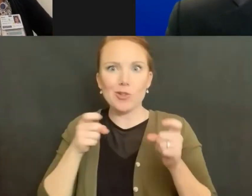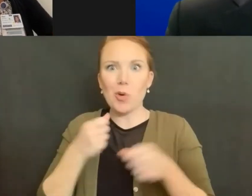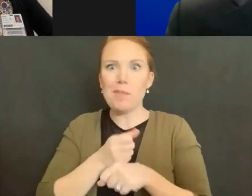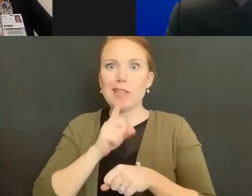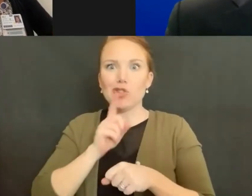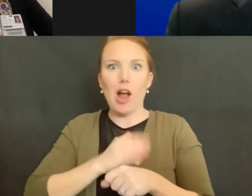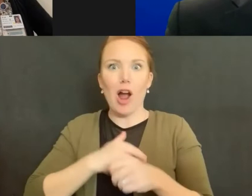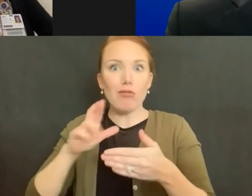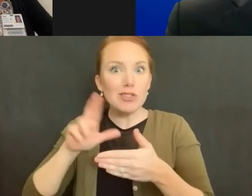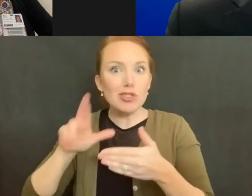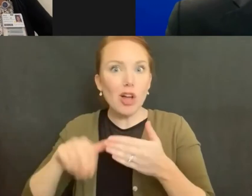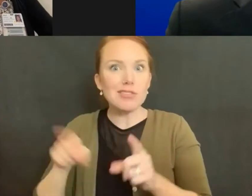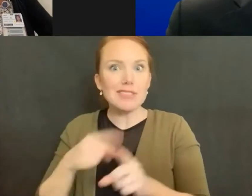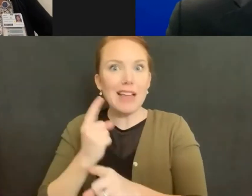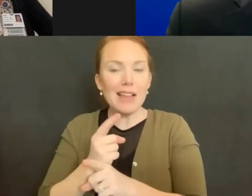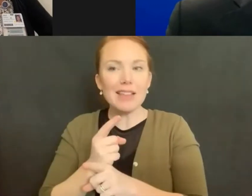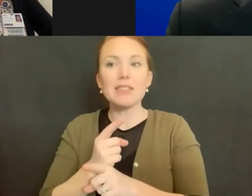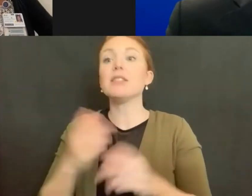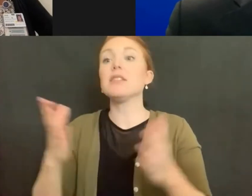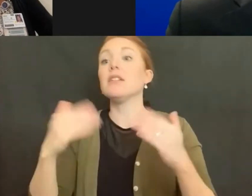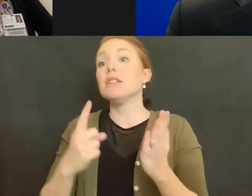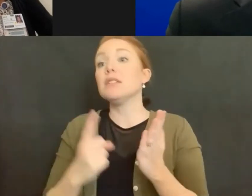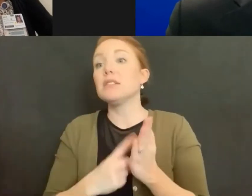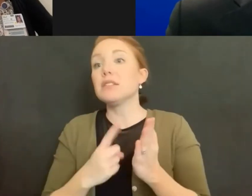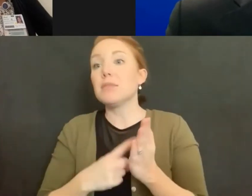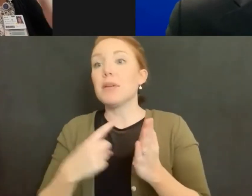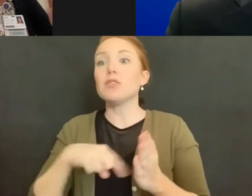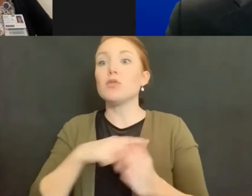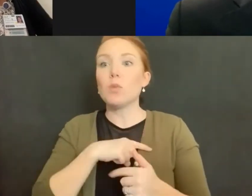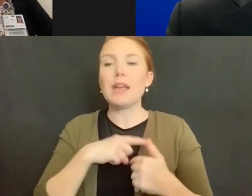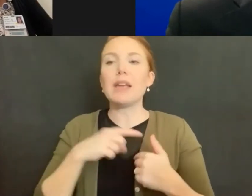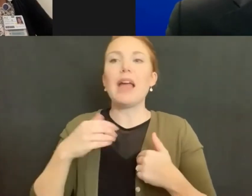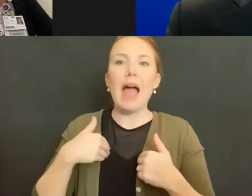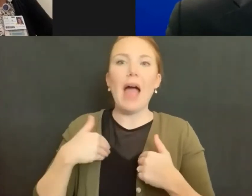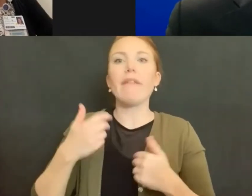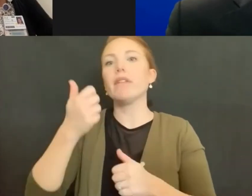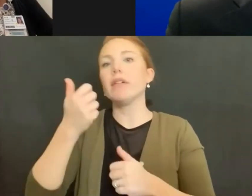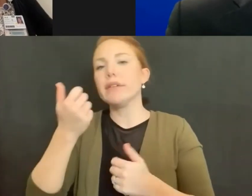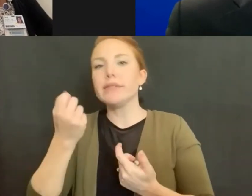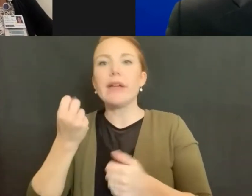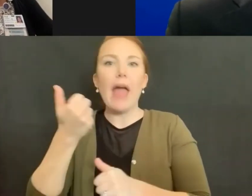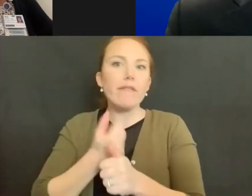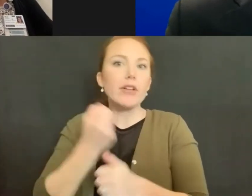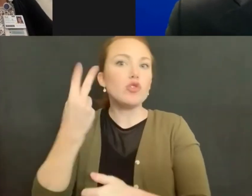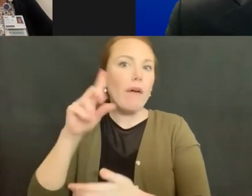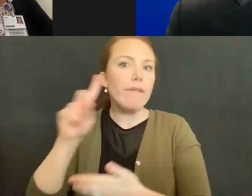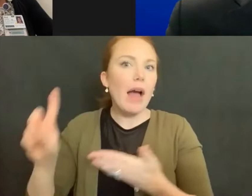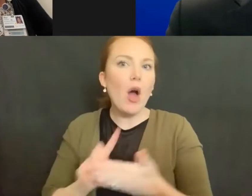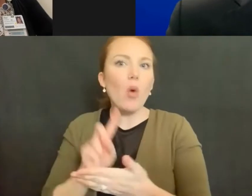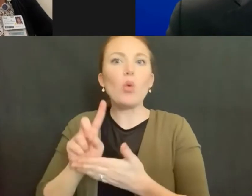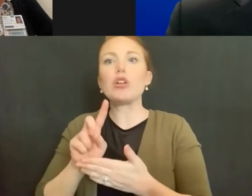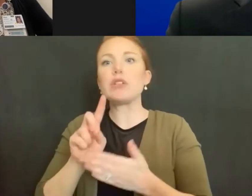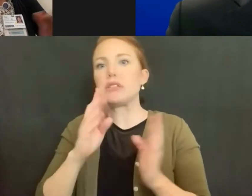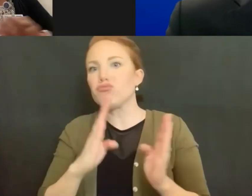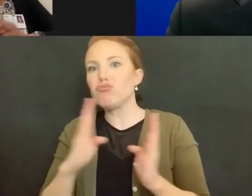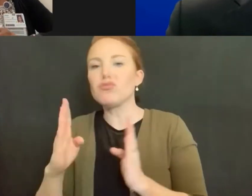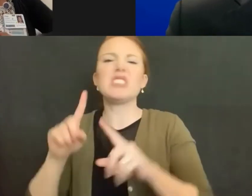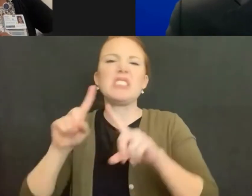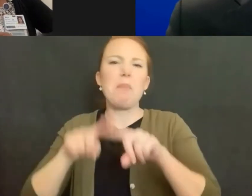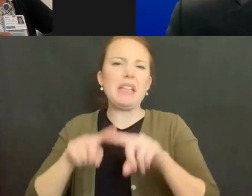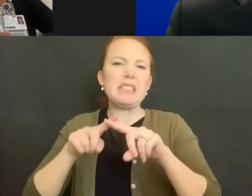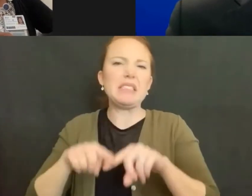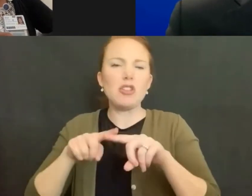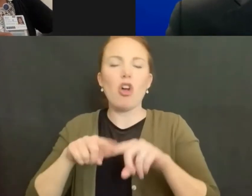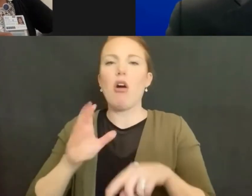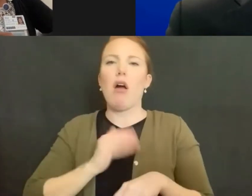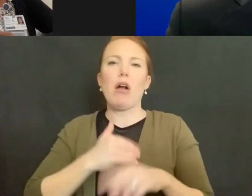do every shift, sometimes we do every 12 hours based on our SOP. And